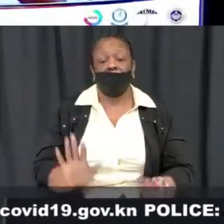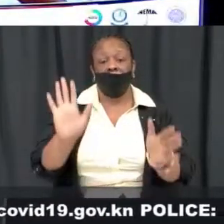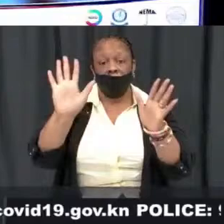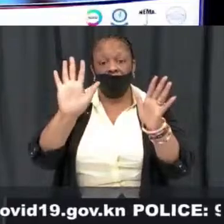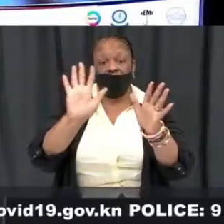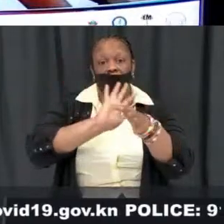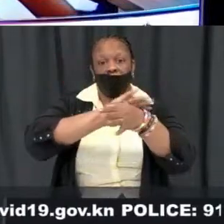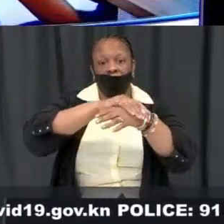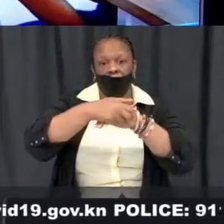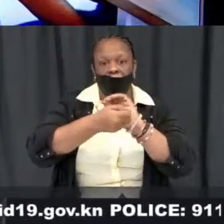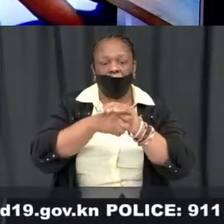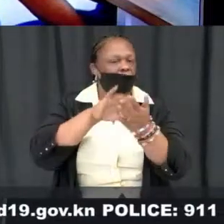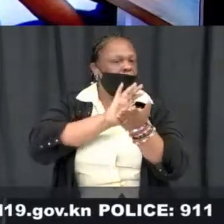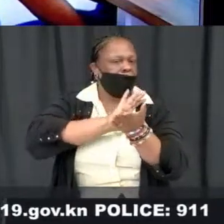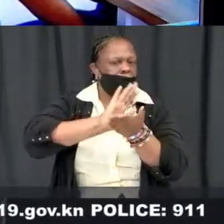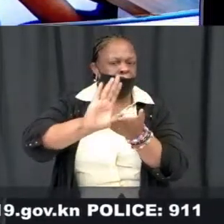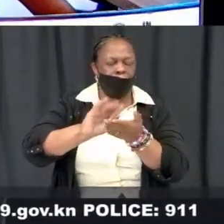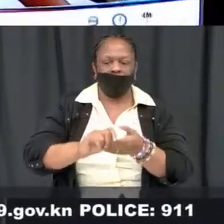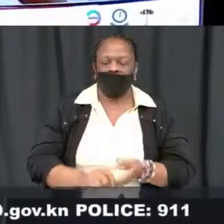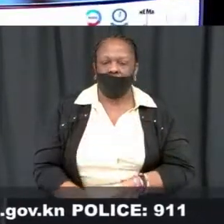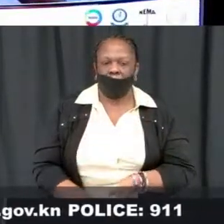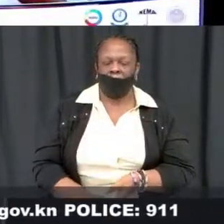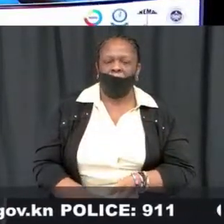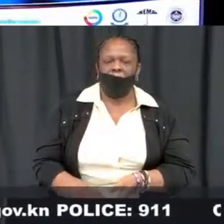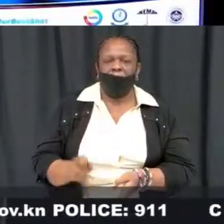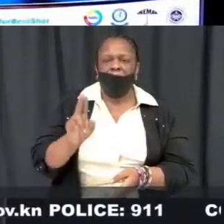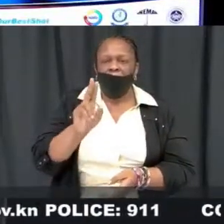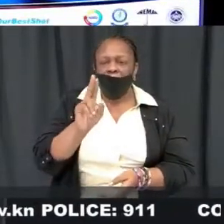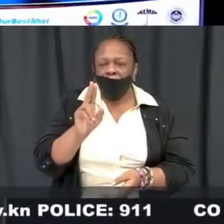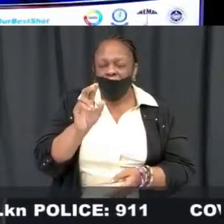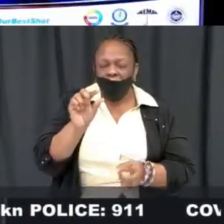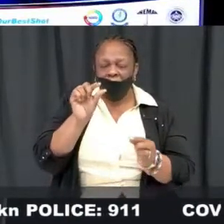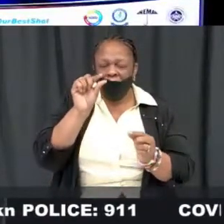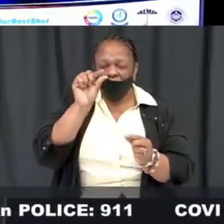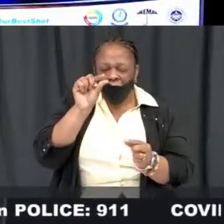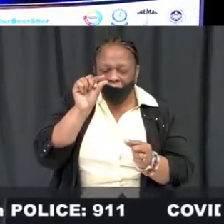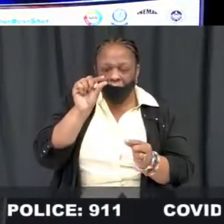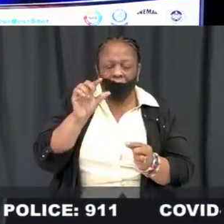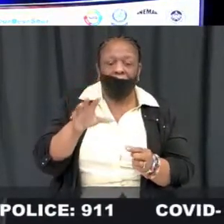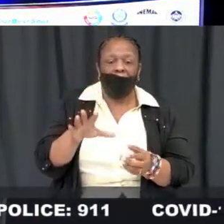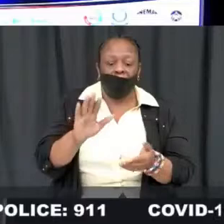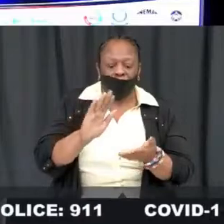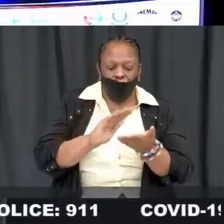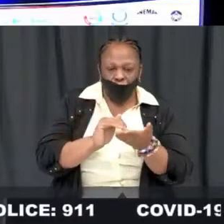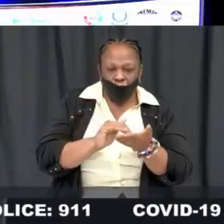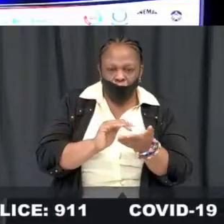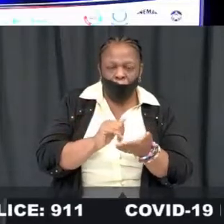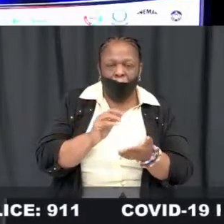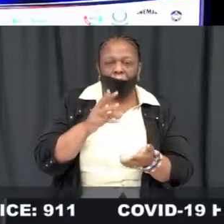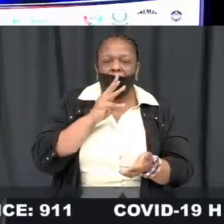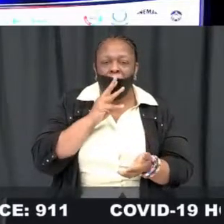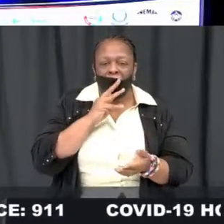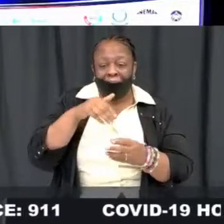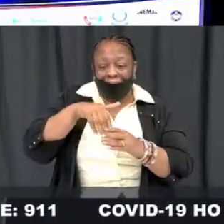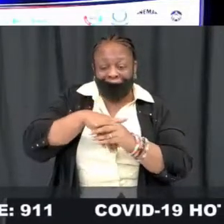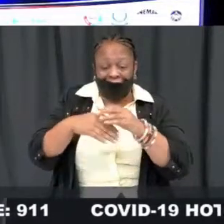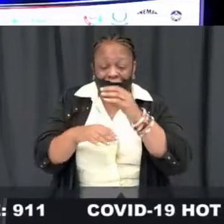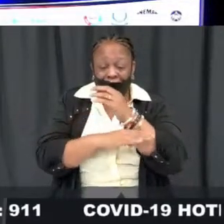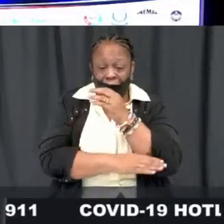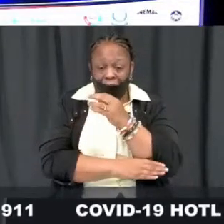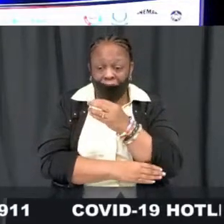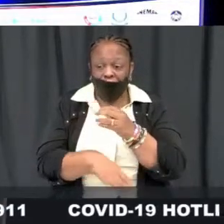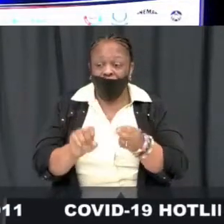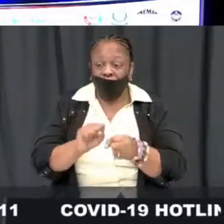clean, even if you have to walk with a small soap and a small bottle of water in your bags or on you wherever you go,